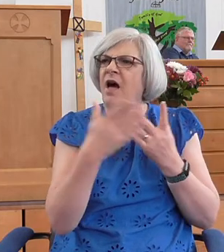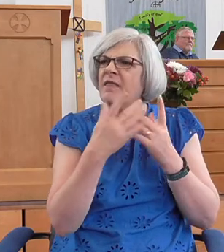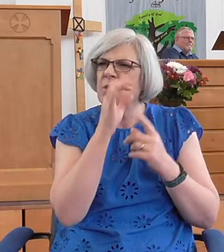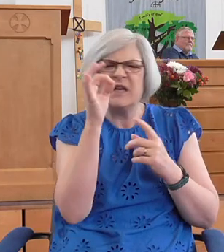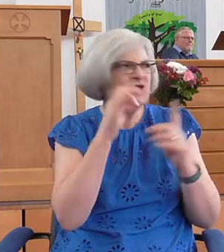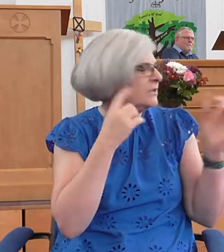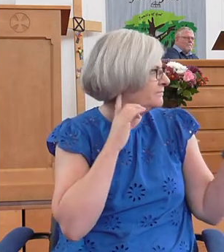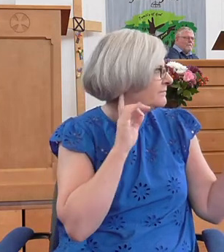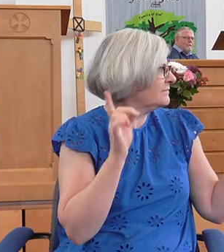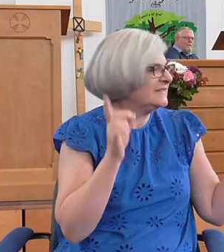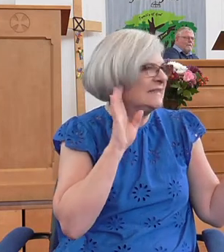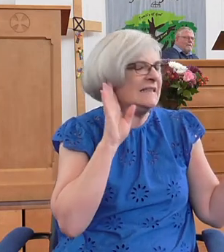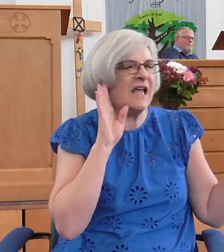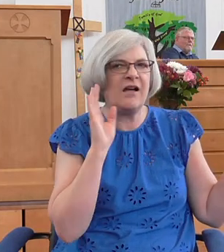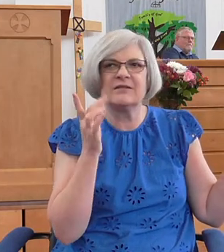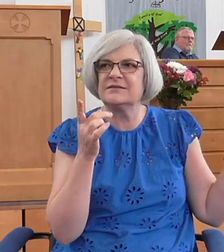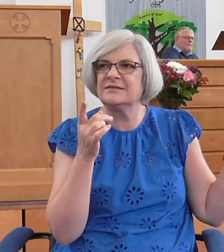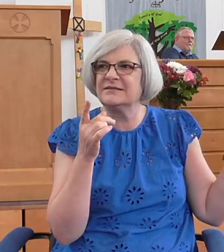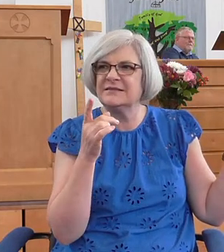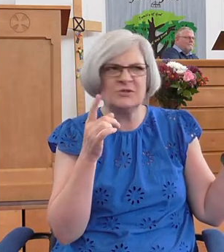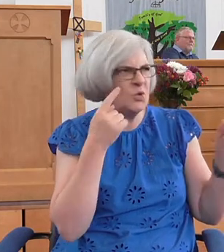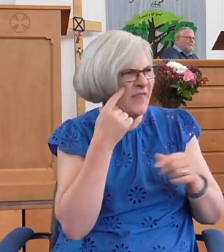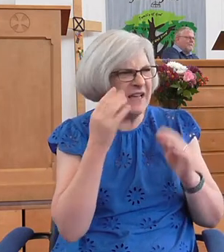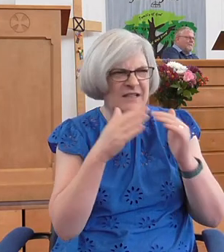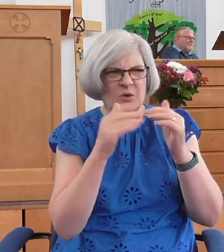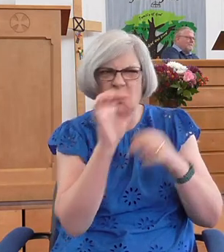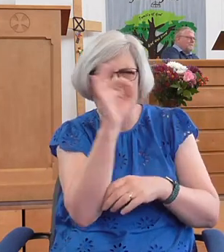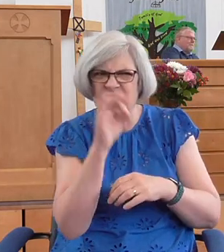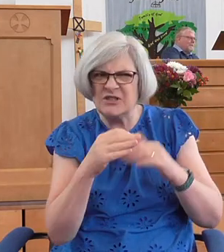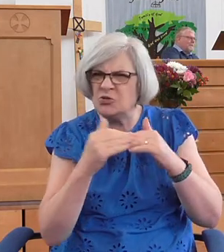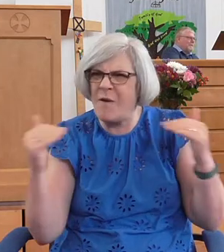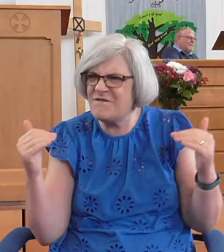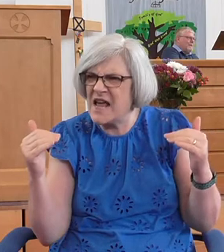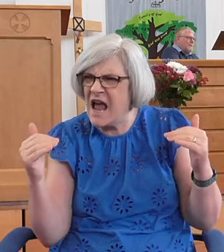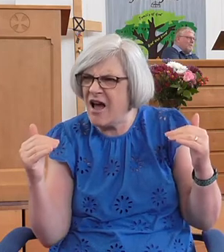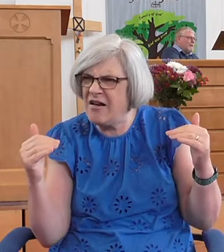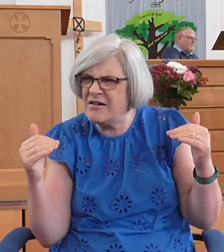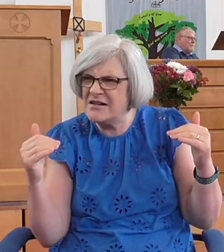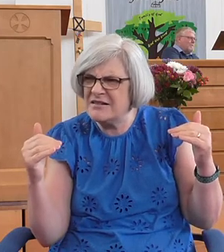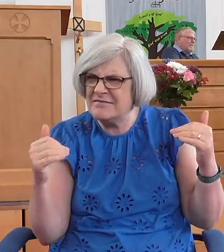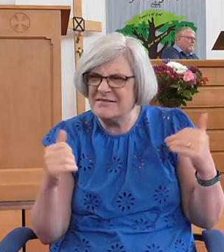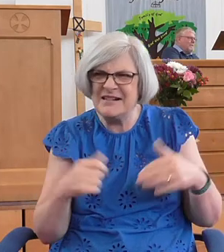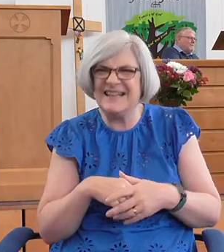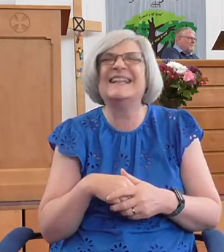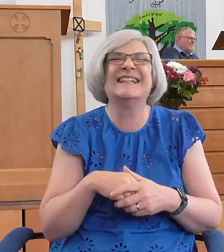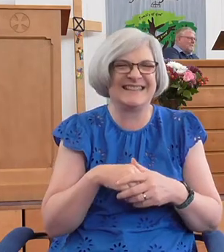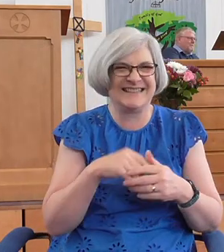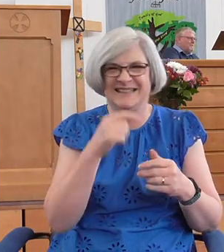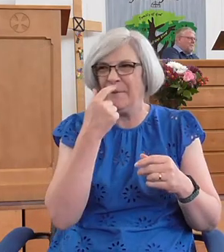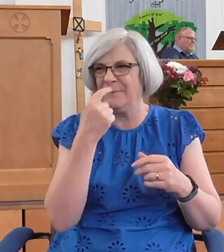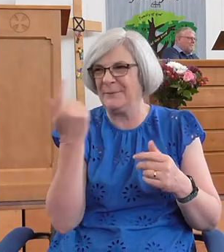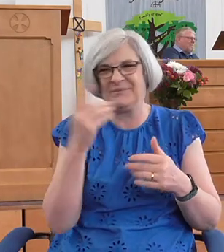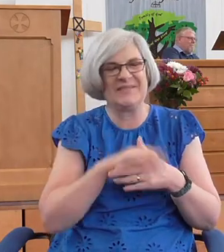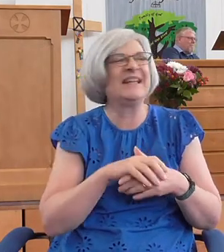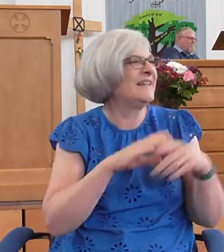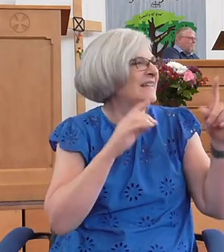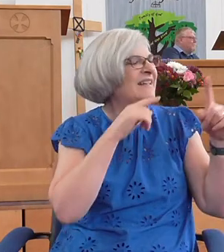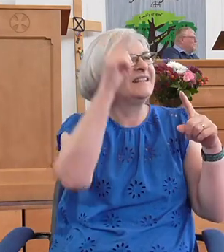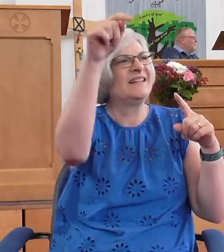Are these unfair questions to you? Yes. Yeah? Yes. Anybody? Does Andrew know at the